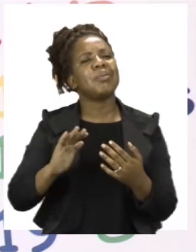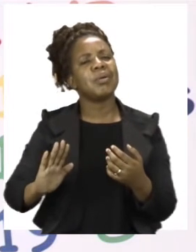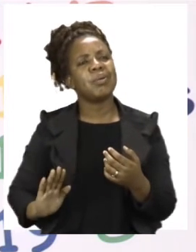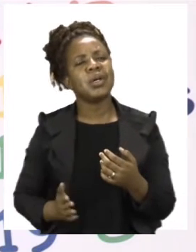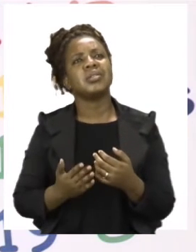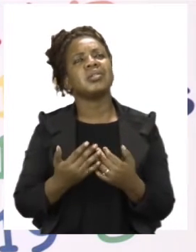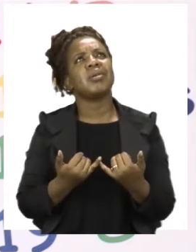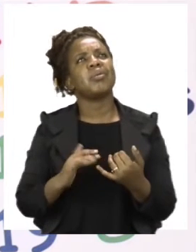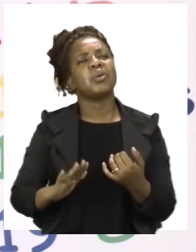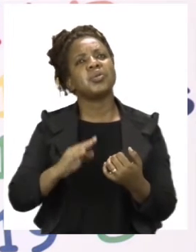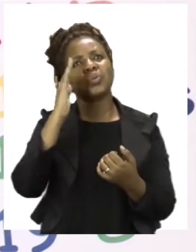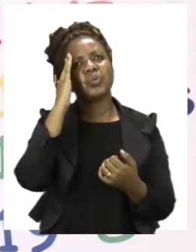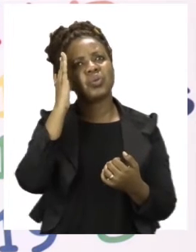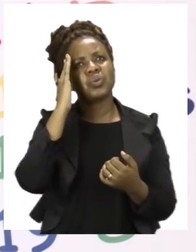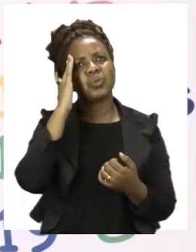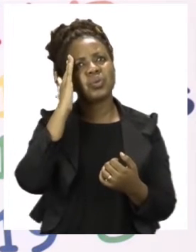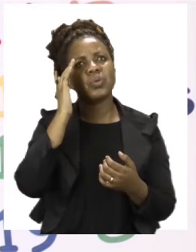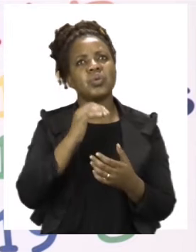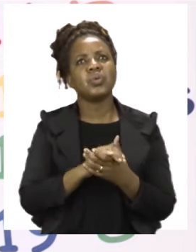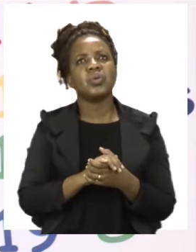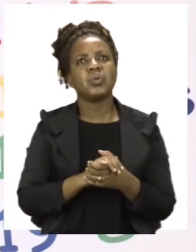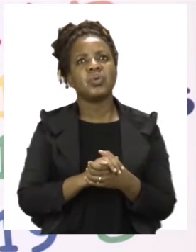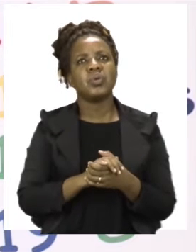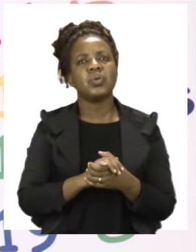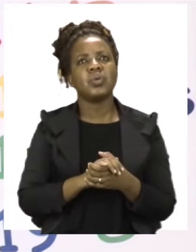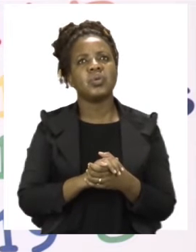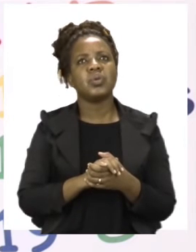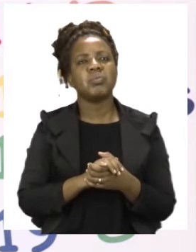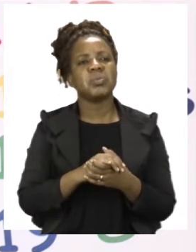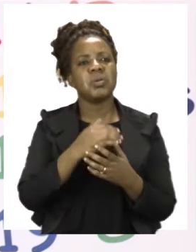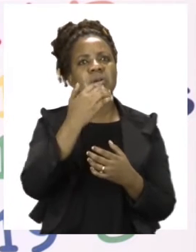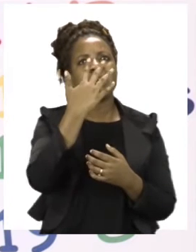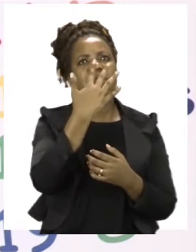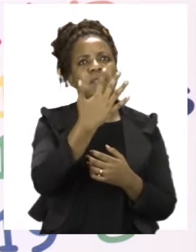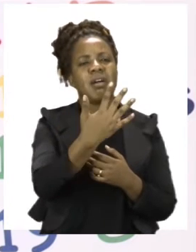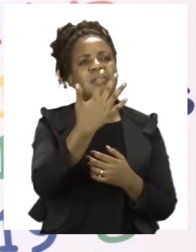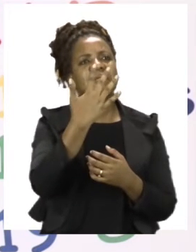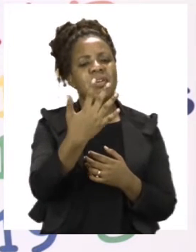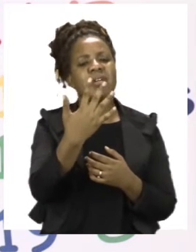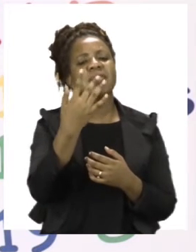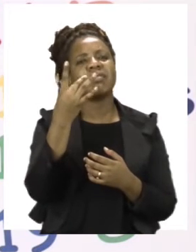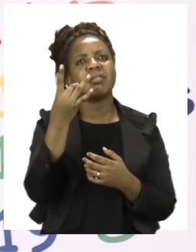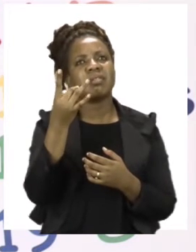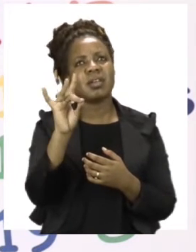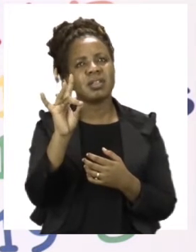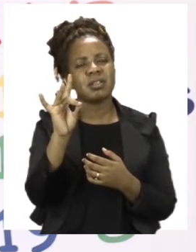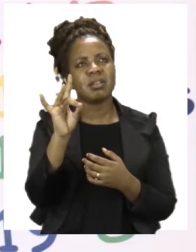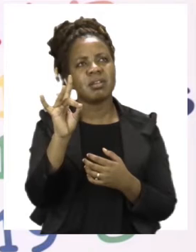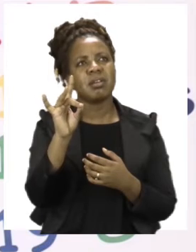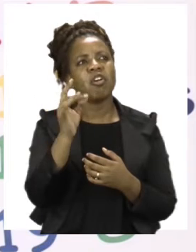find out is, if we are saying there are 583, how many of them are